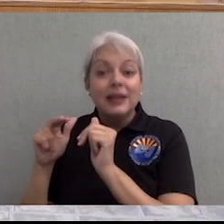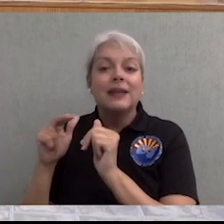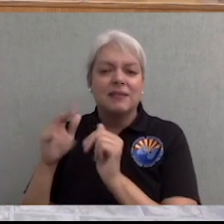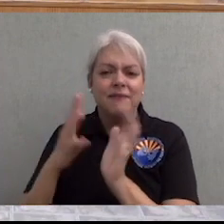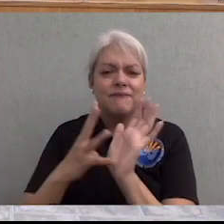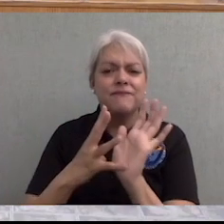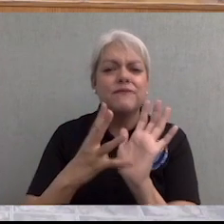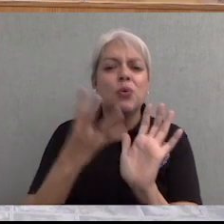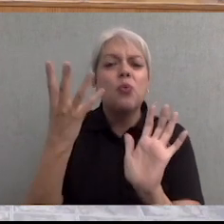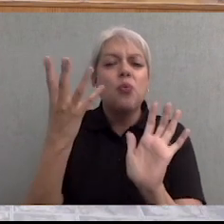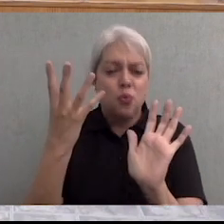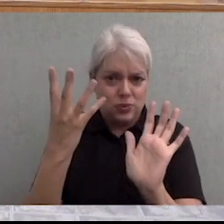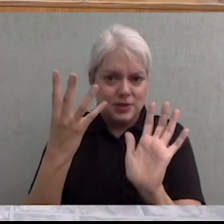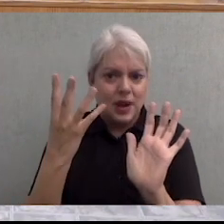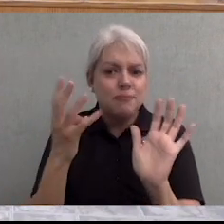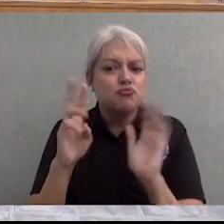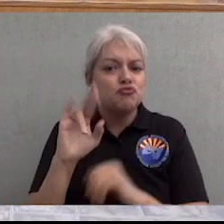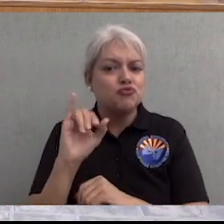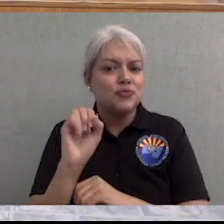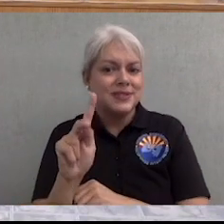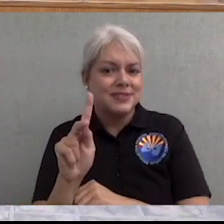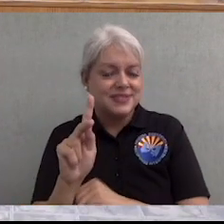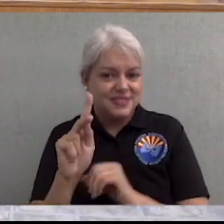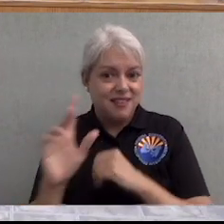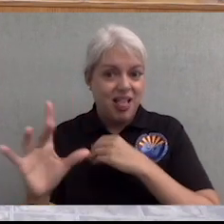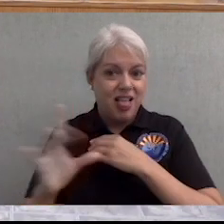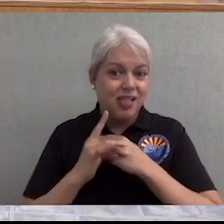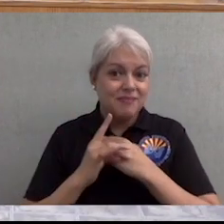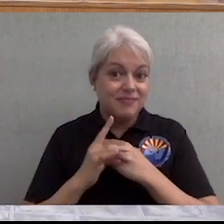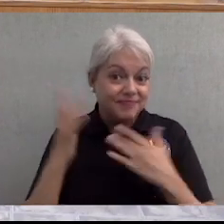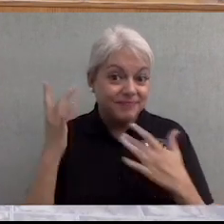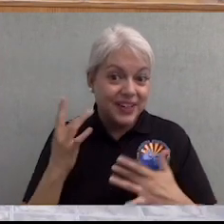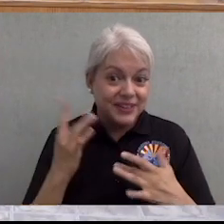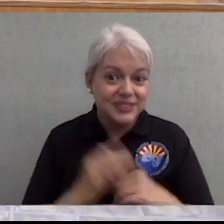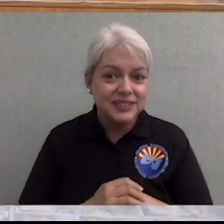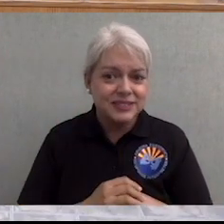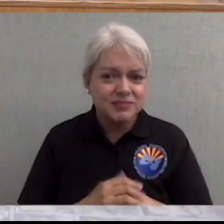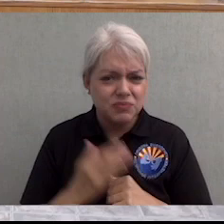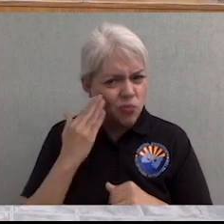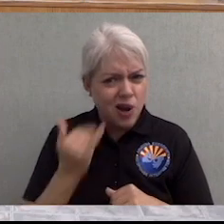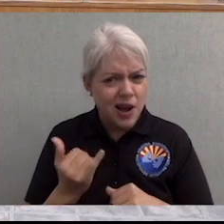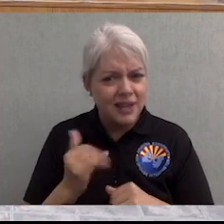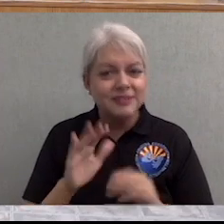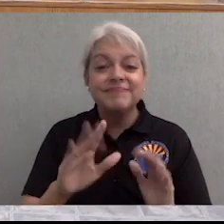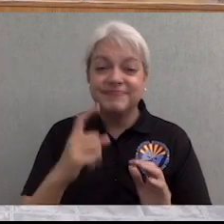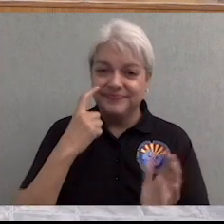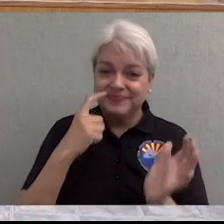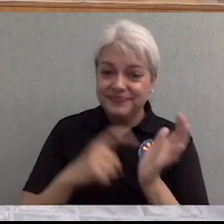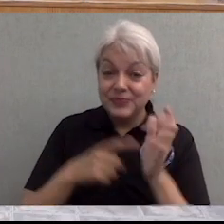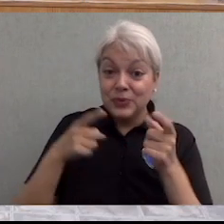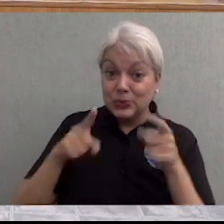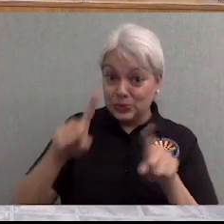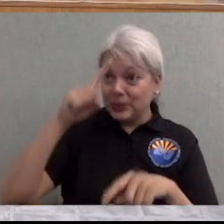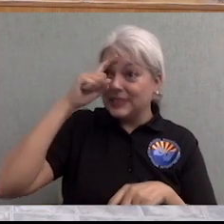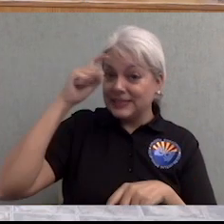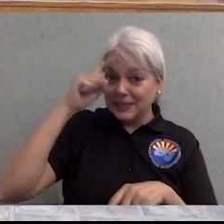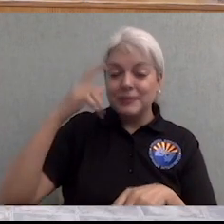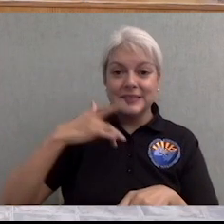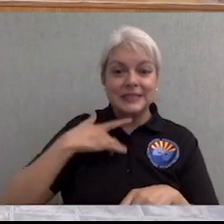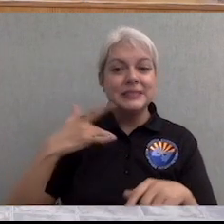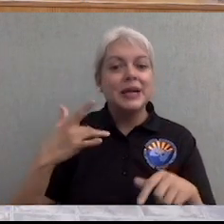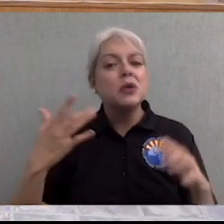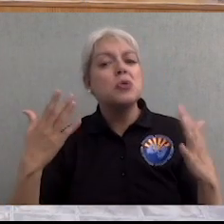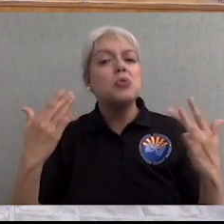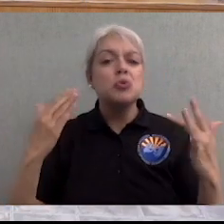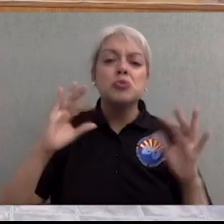Now, why is that? In the summer, when it was a little warmer here, we would be eating outside, barbecues and all that. It's